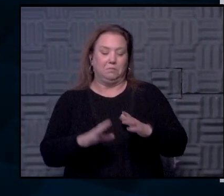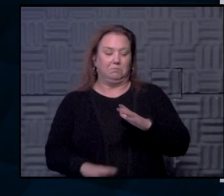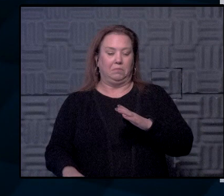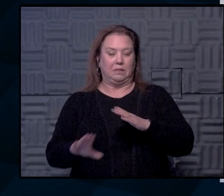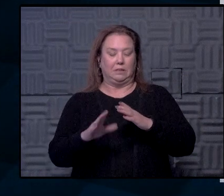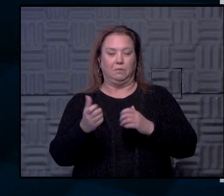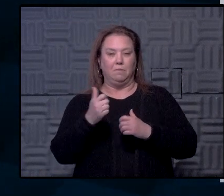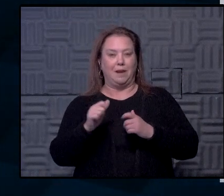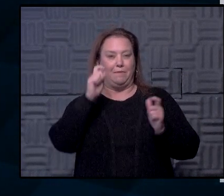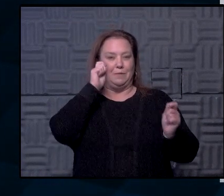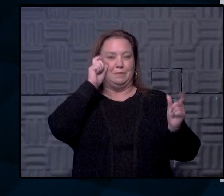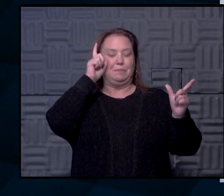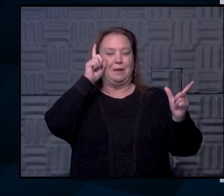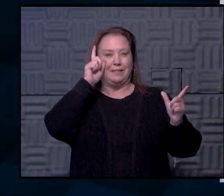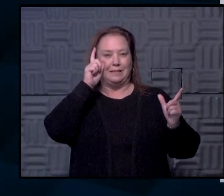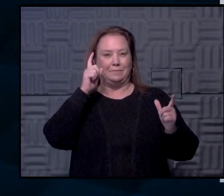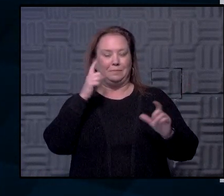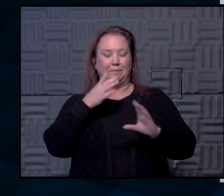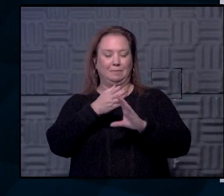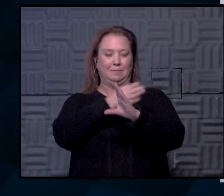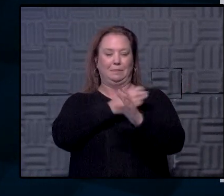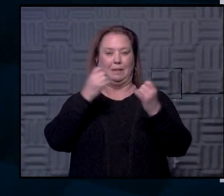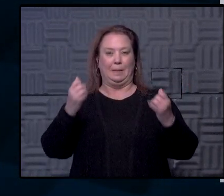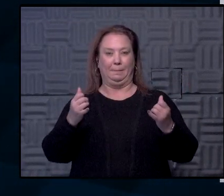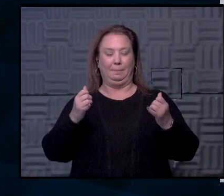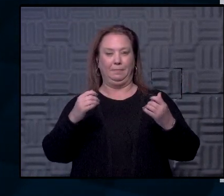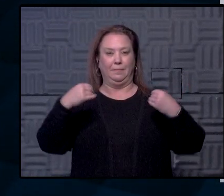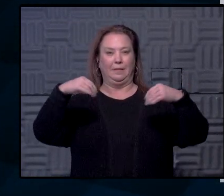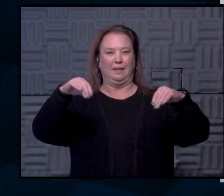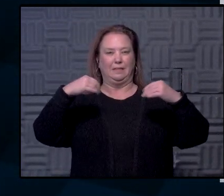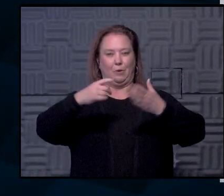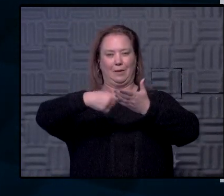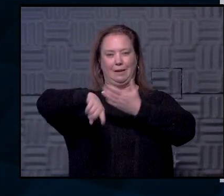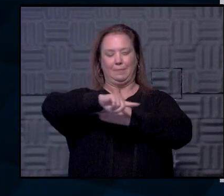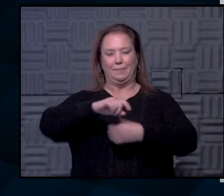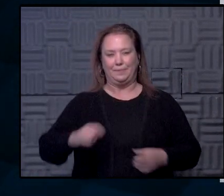other surprises we can pick up between now and then and when they actually go on sale next week.